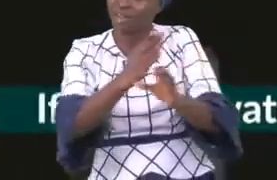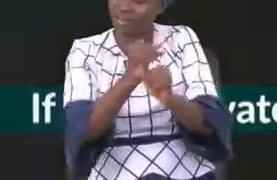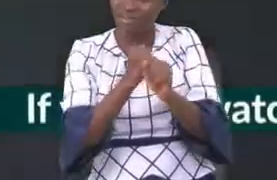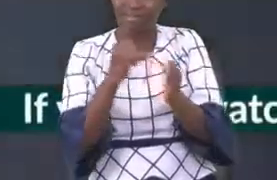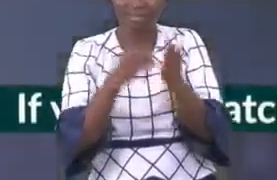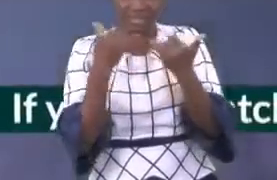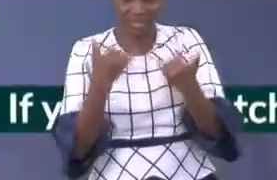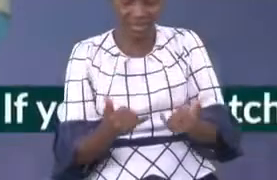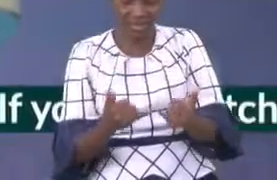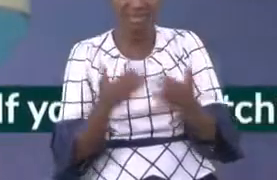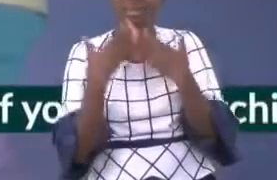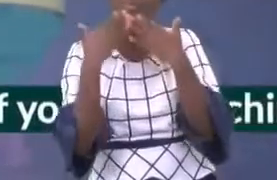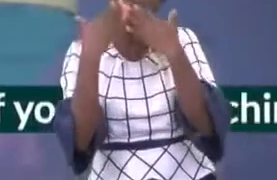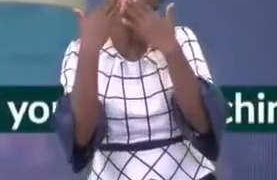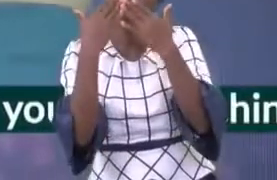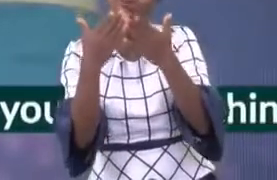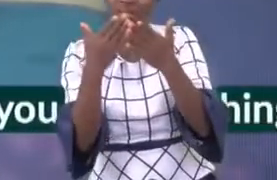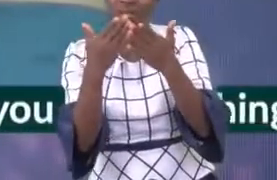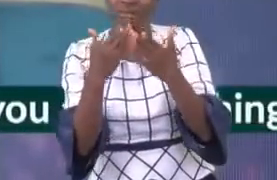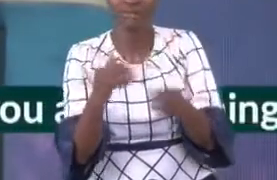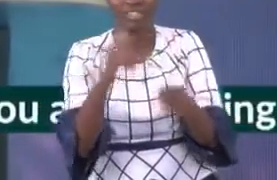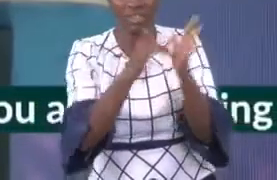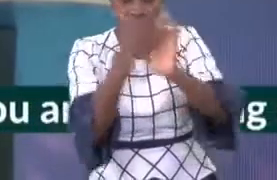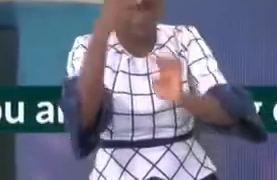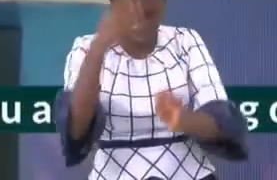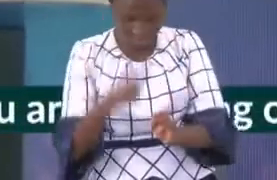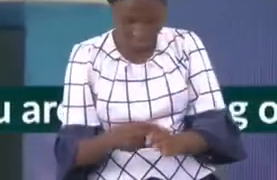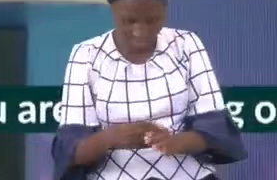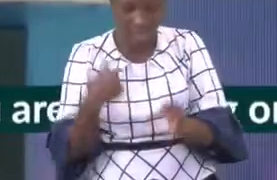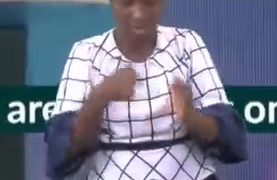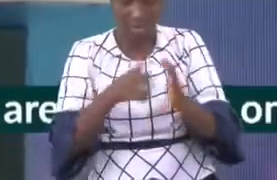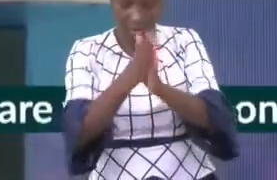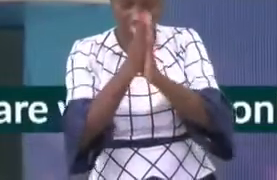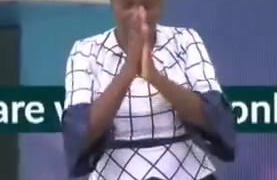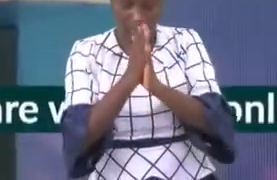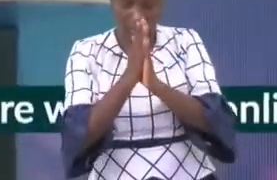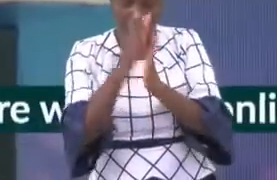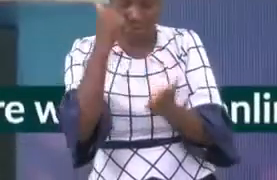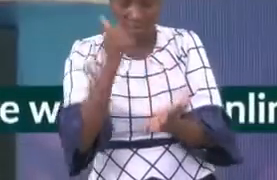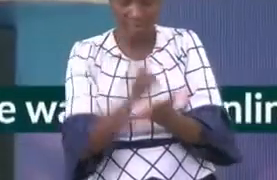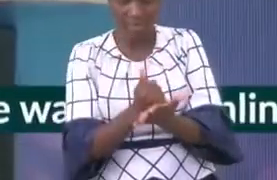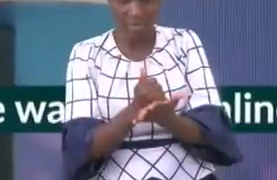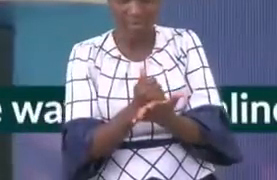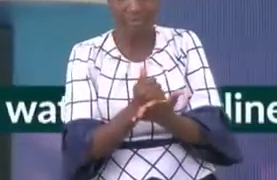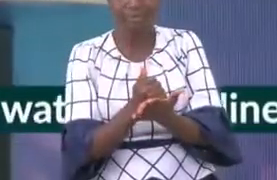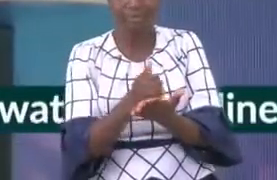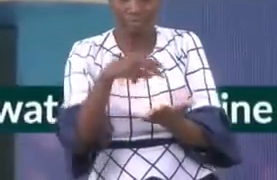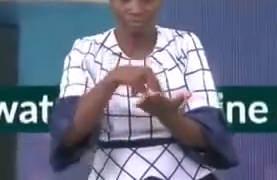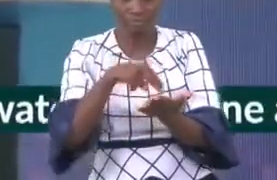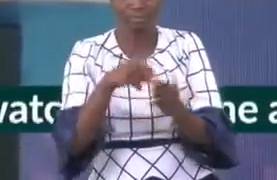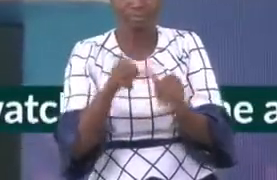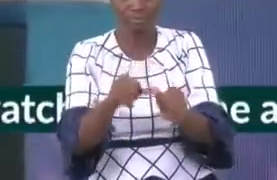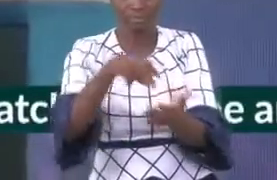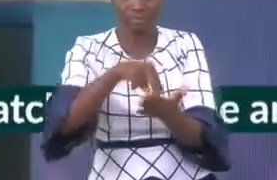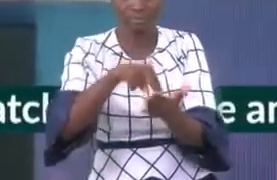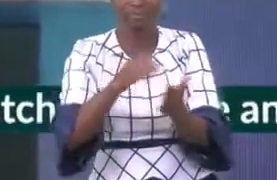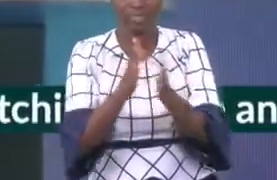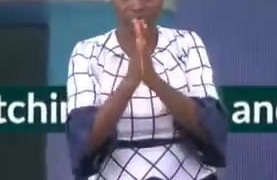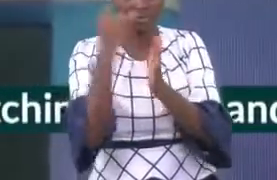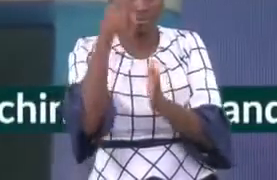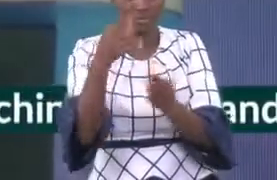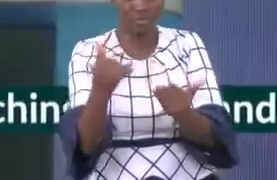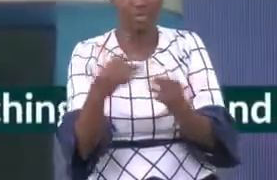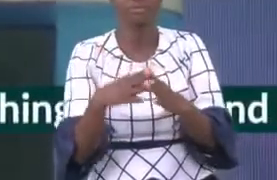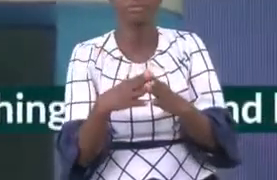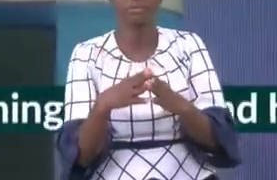we pray. Keep on standing, I'll pray for you. Father, all these have raised up their